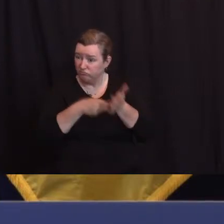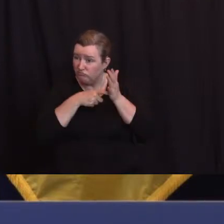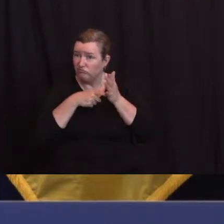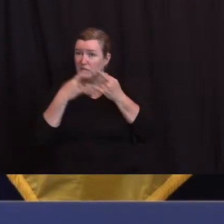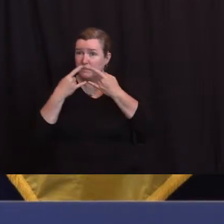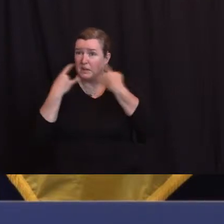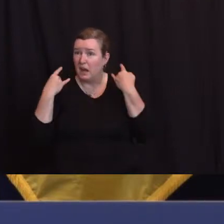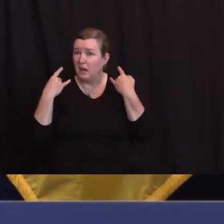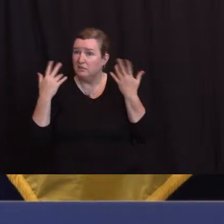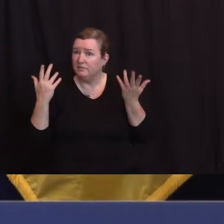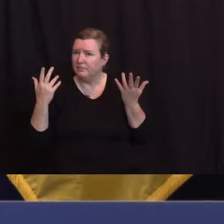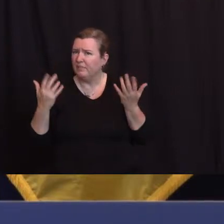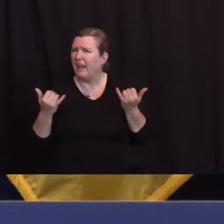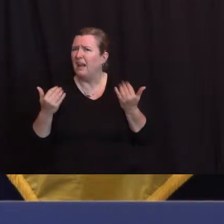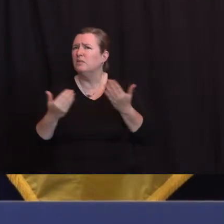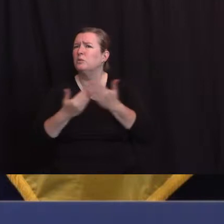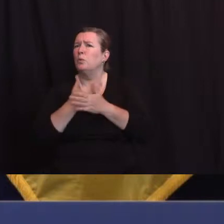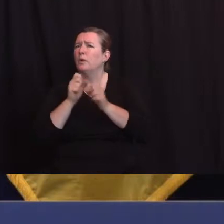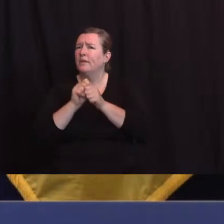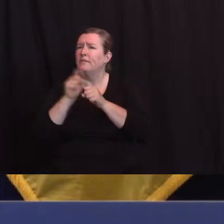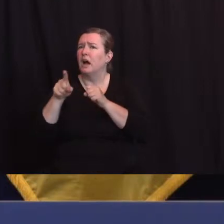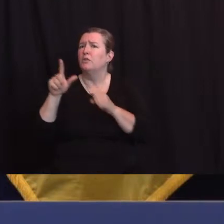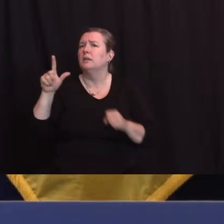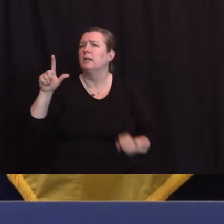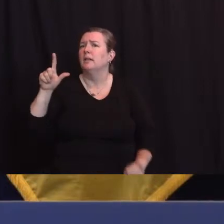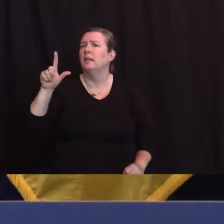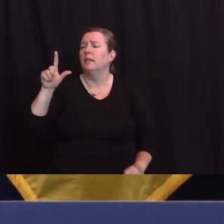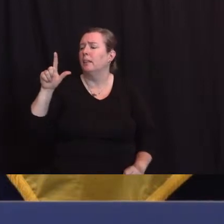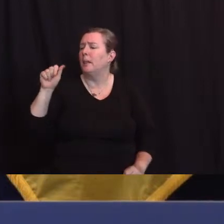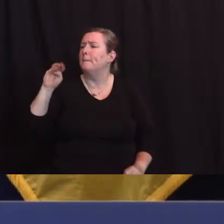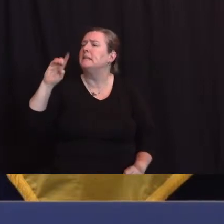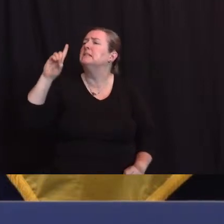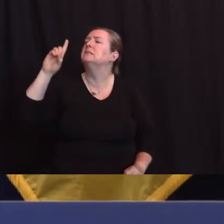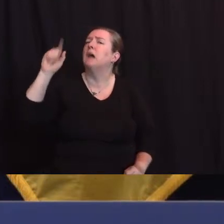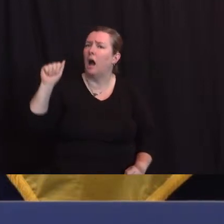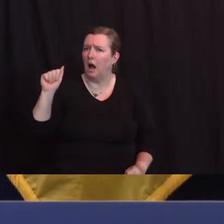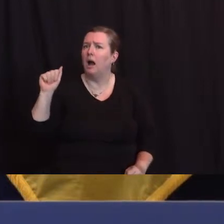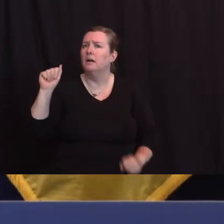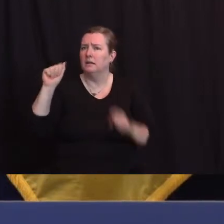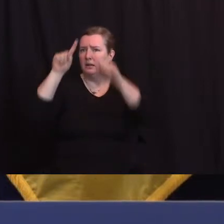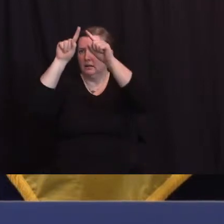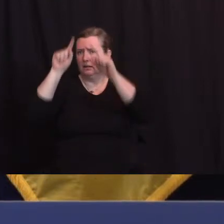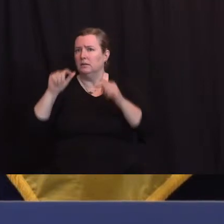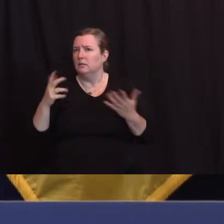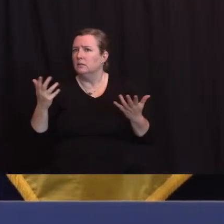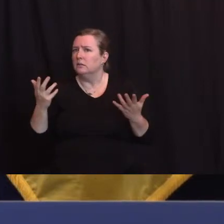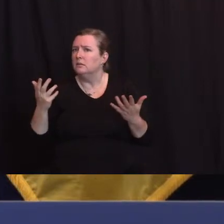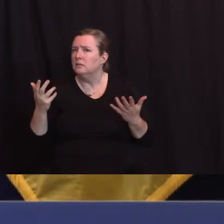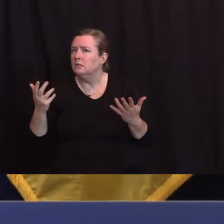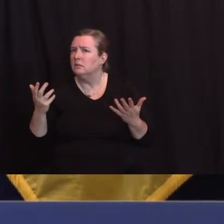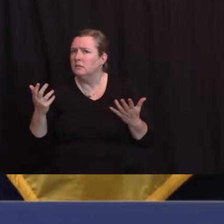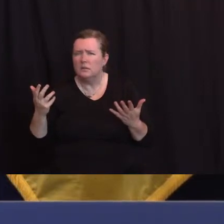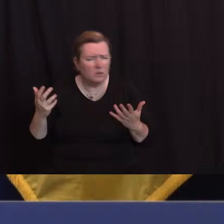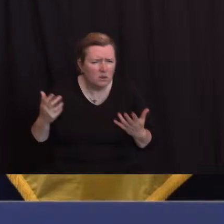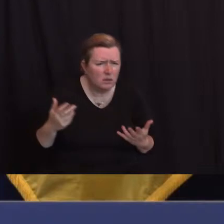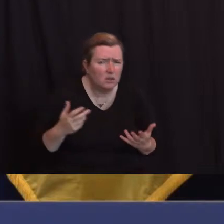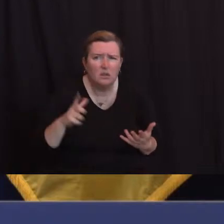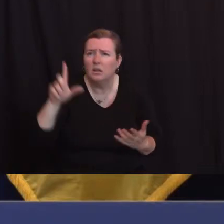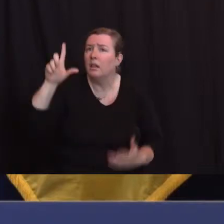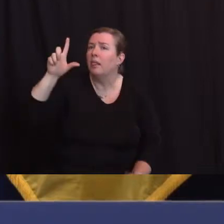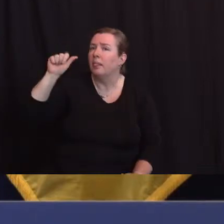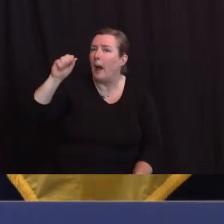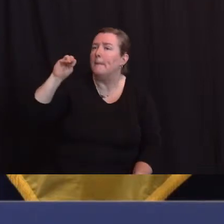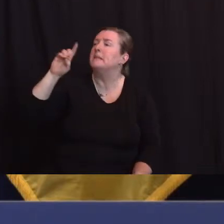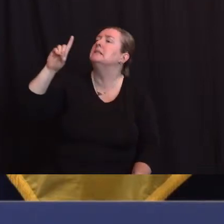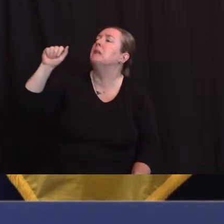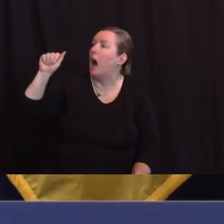and the potential for its emergence here in New Jersey? The what, sorry? The Lambda variant. I'm not hearing the word. Lambda.